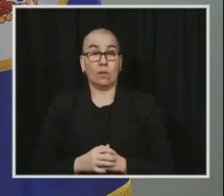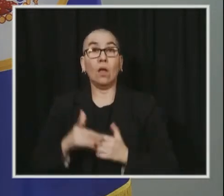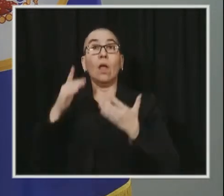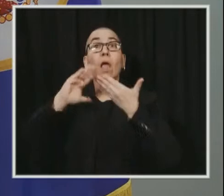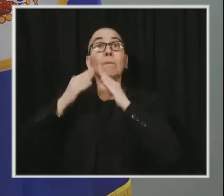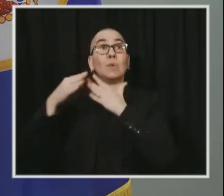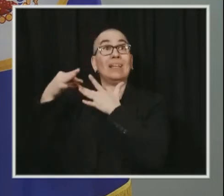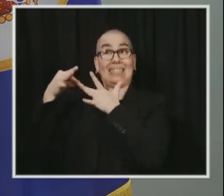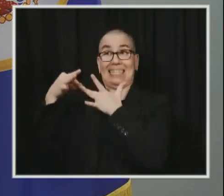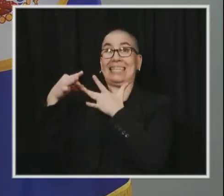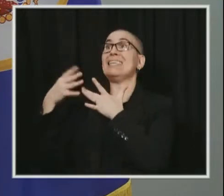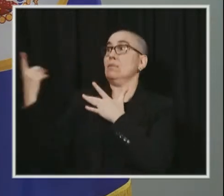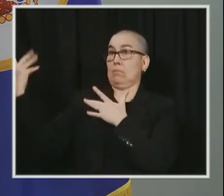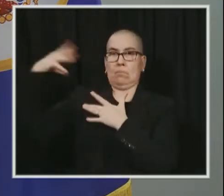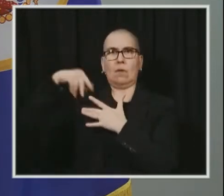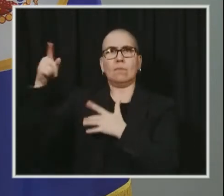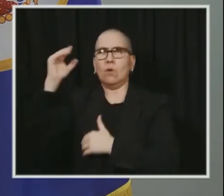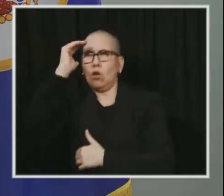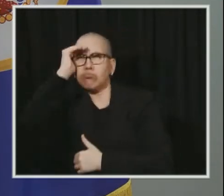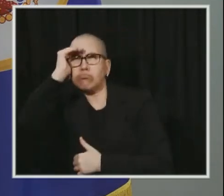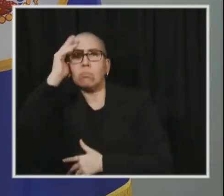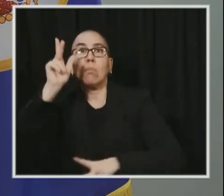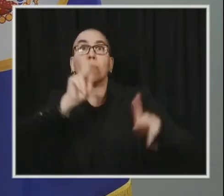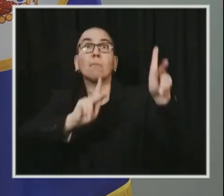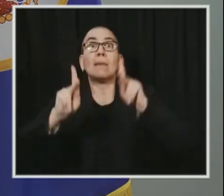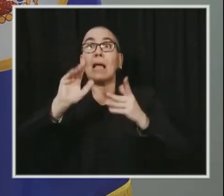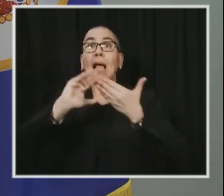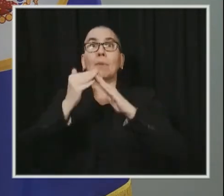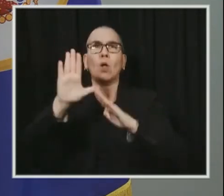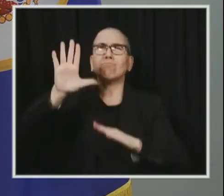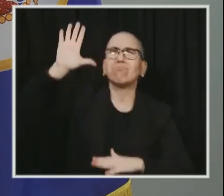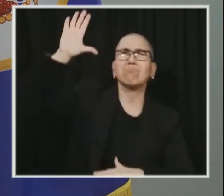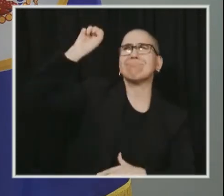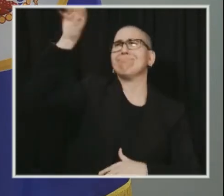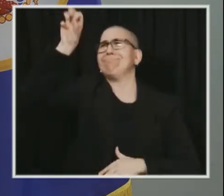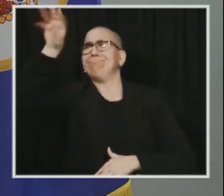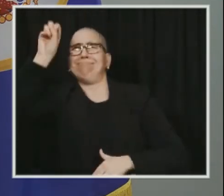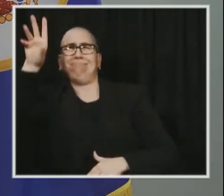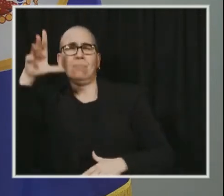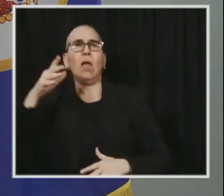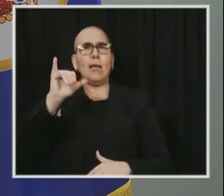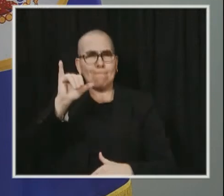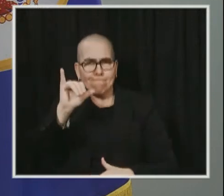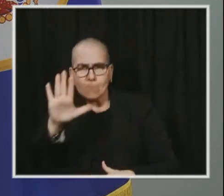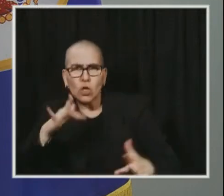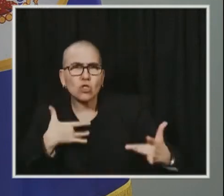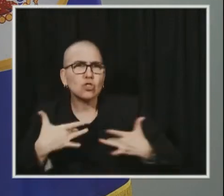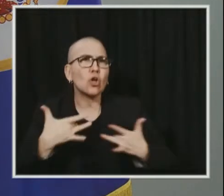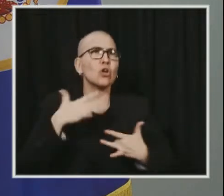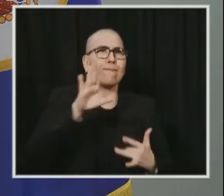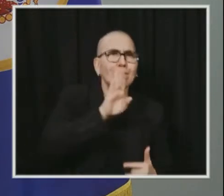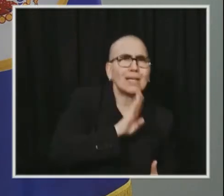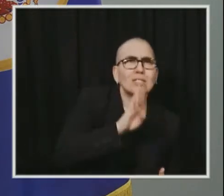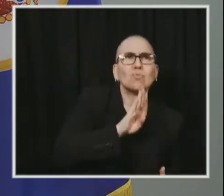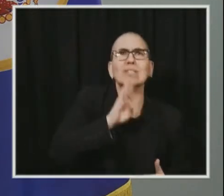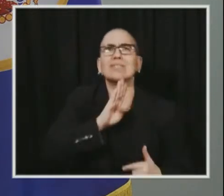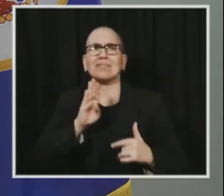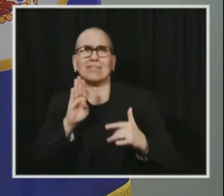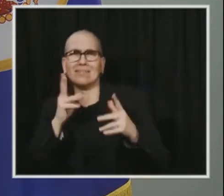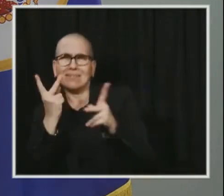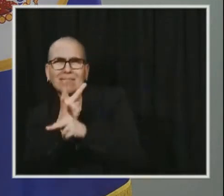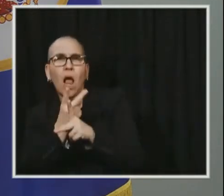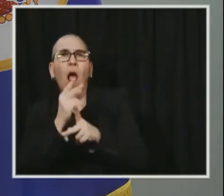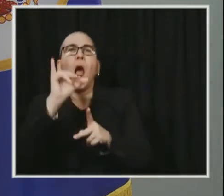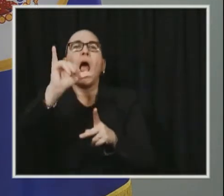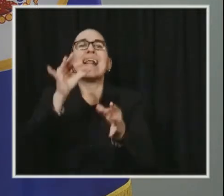answer questions. We are working on reducing digital, language, and literacy disparities by developing different workflows for our patients